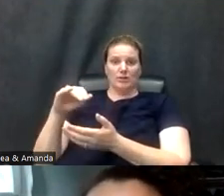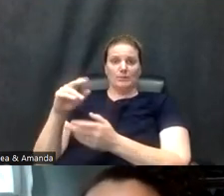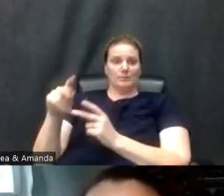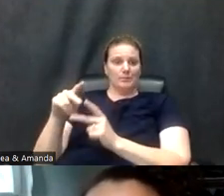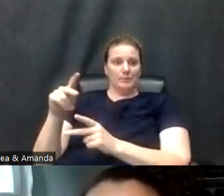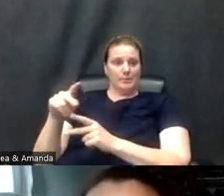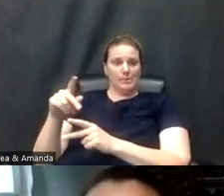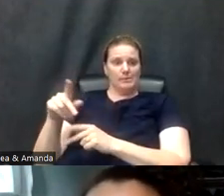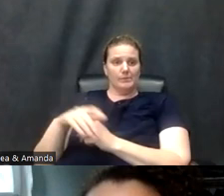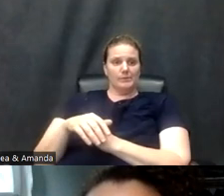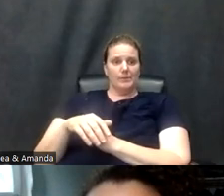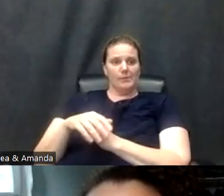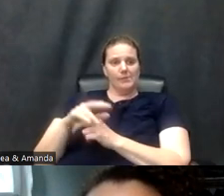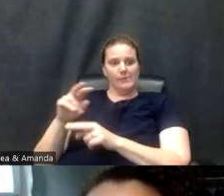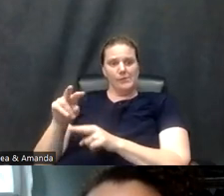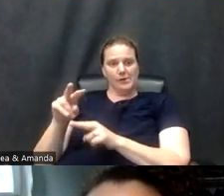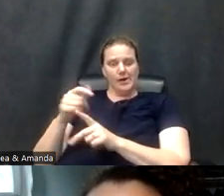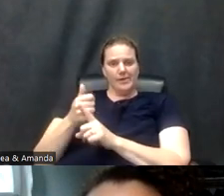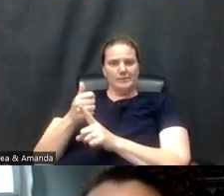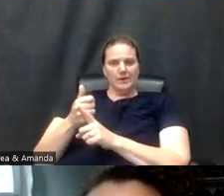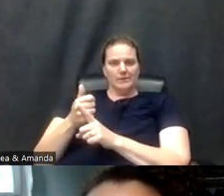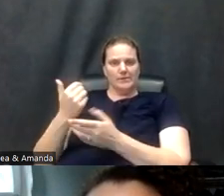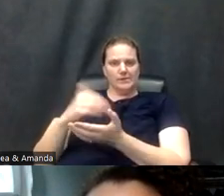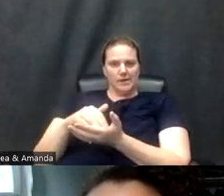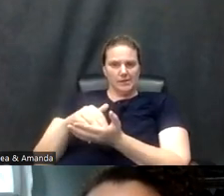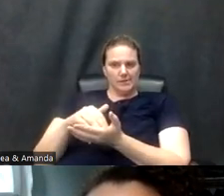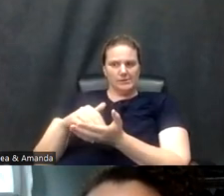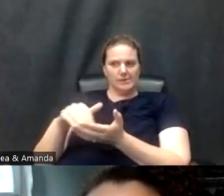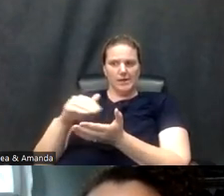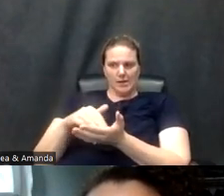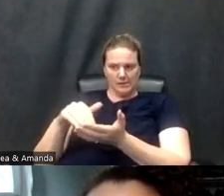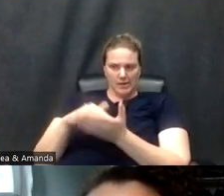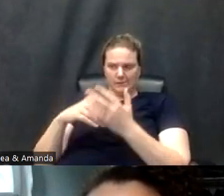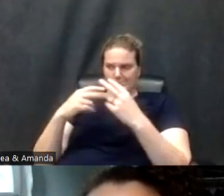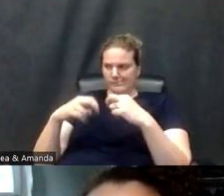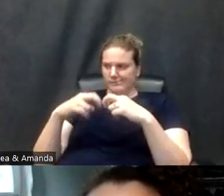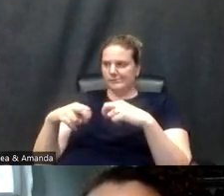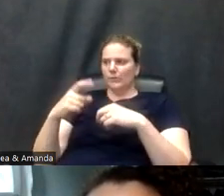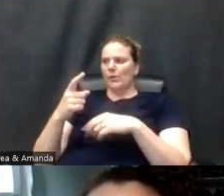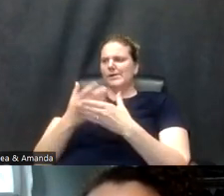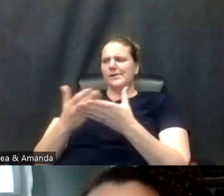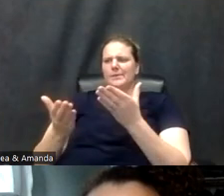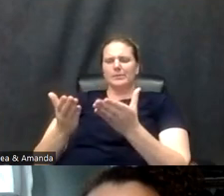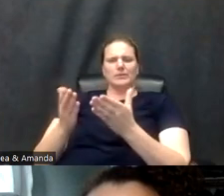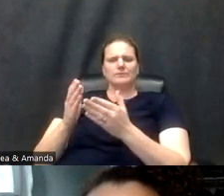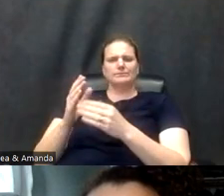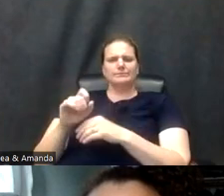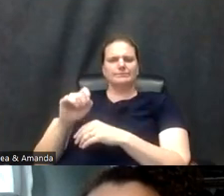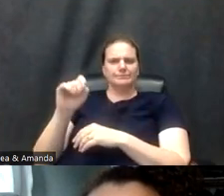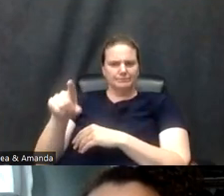are looking at themselves again and again and again. So the one thing that I might suggest to you